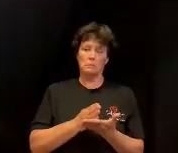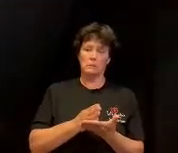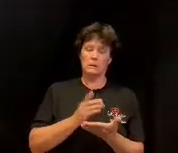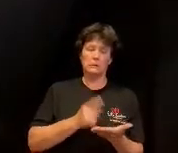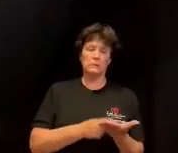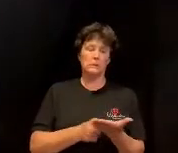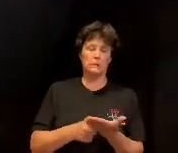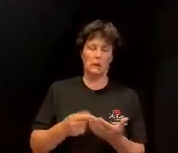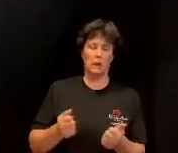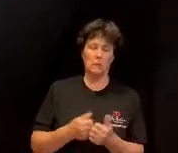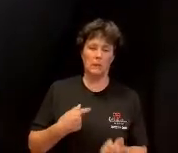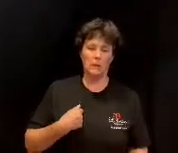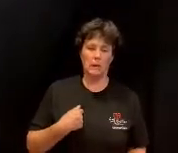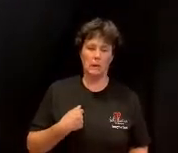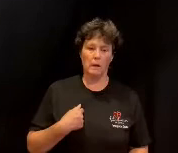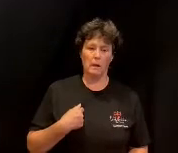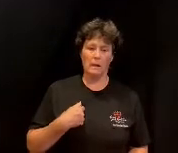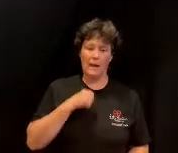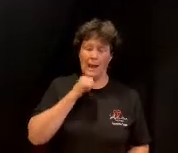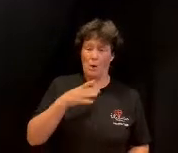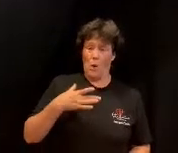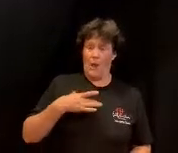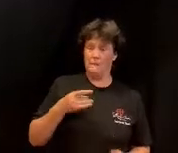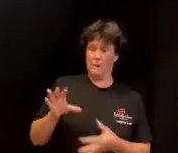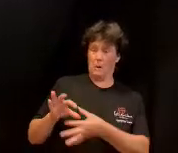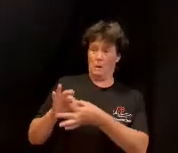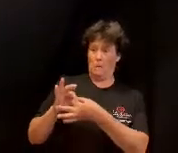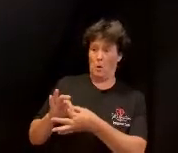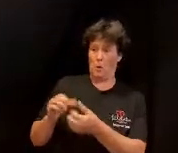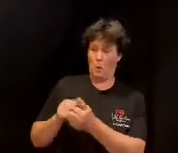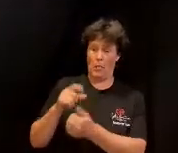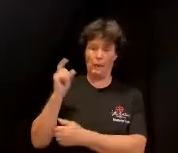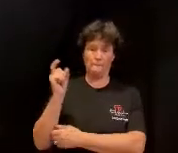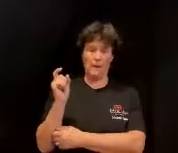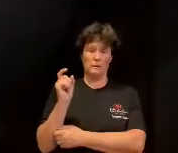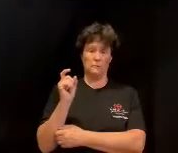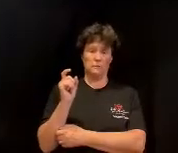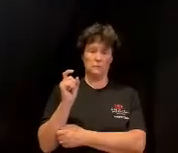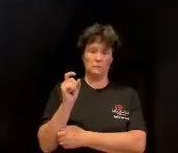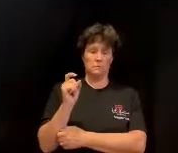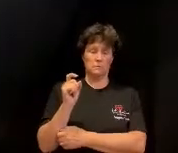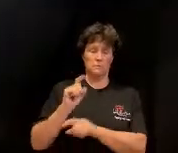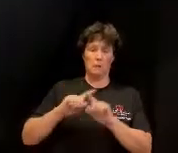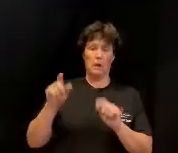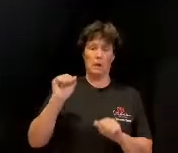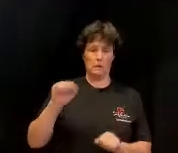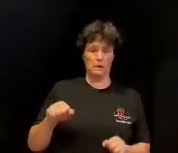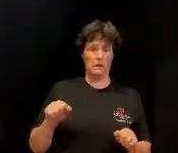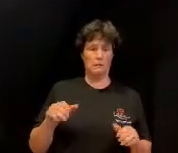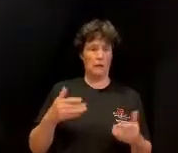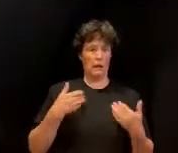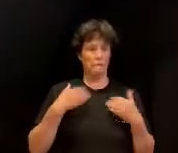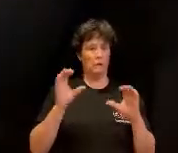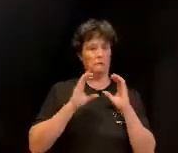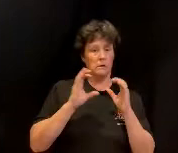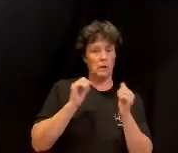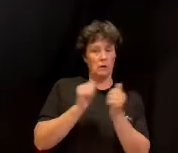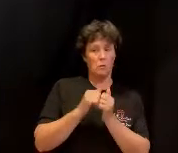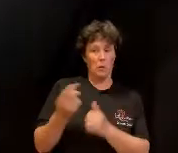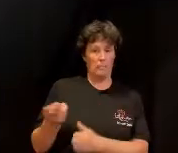I don't have to approve or to partner with it, but I can sit there and have a conversation with somebody.